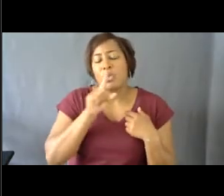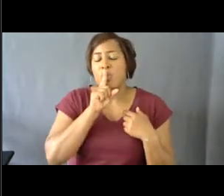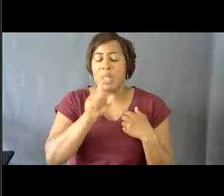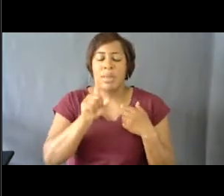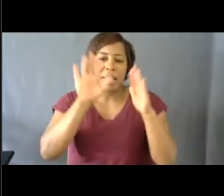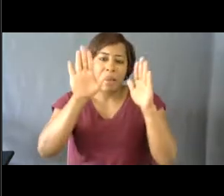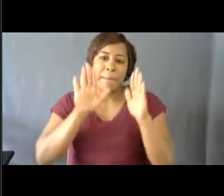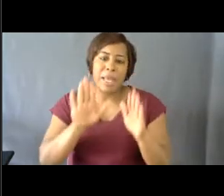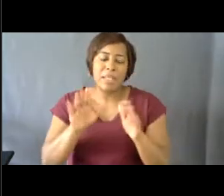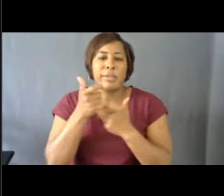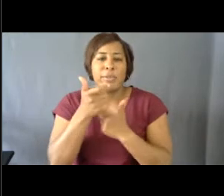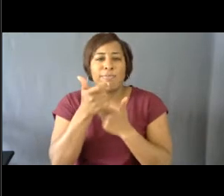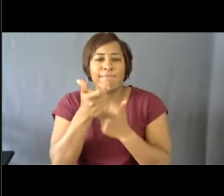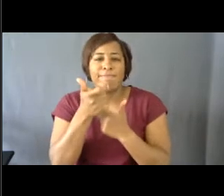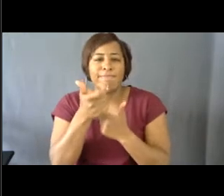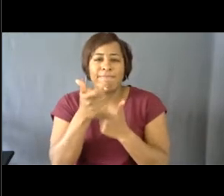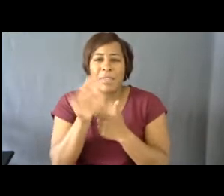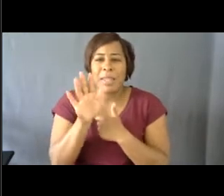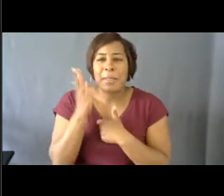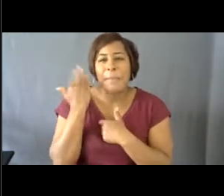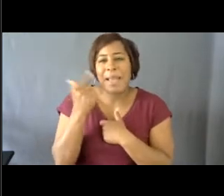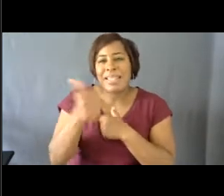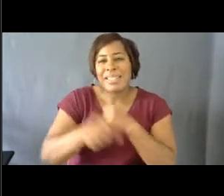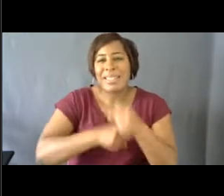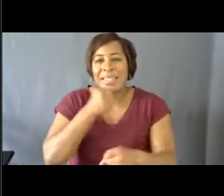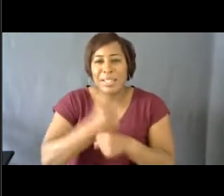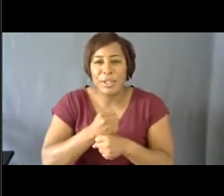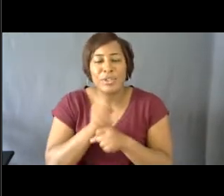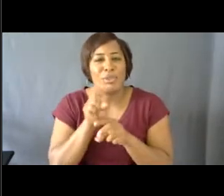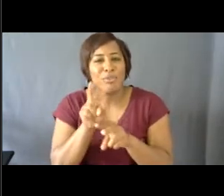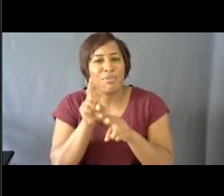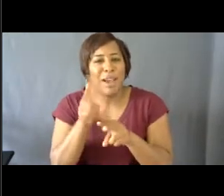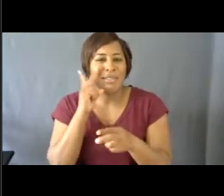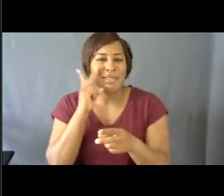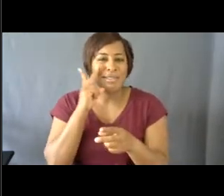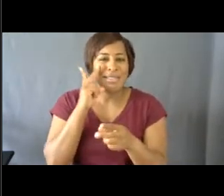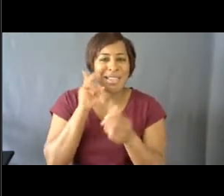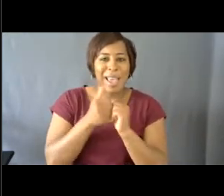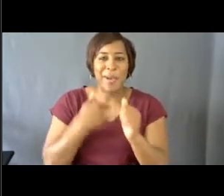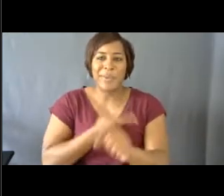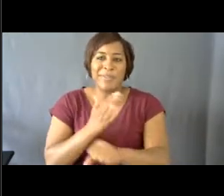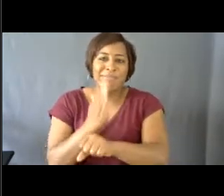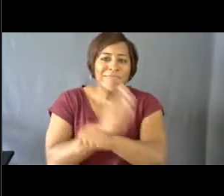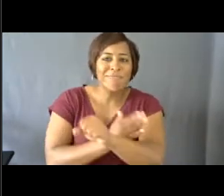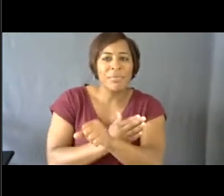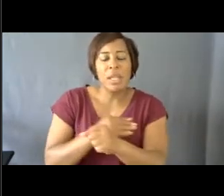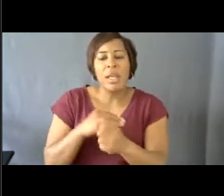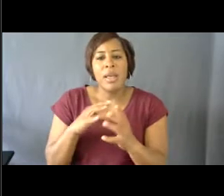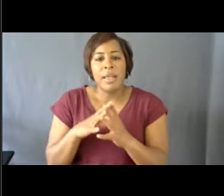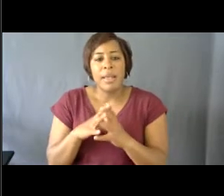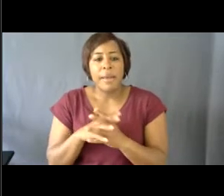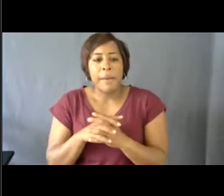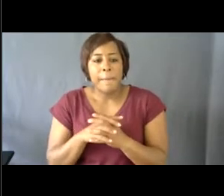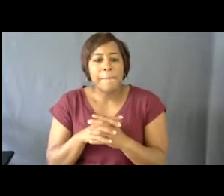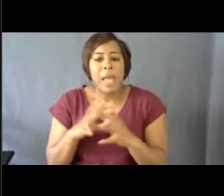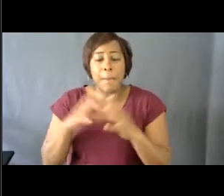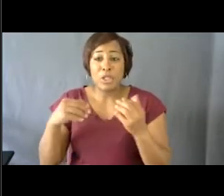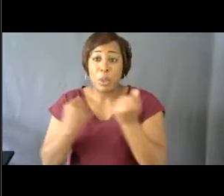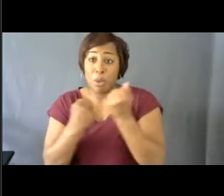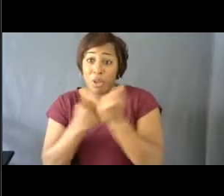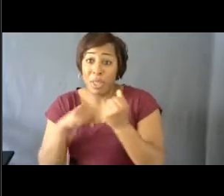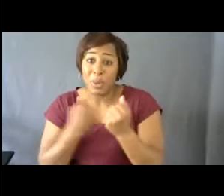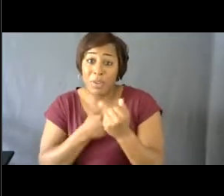the past about 10 years almost, how much support that we've had, and of course support